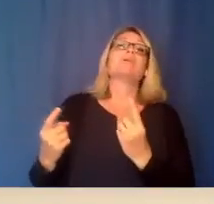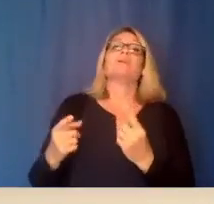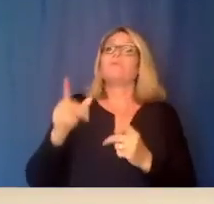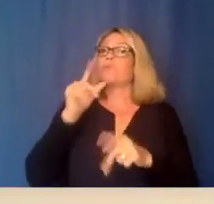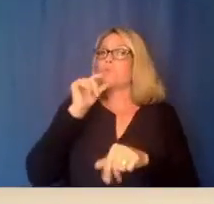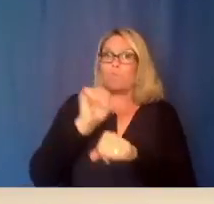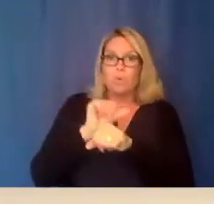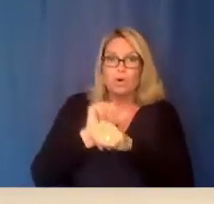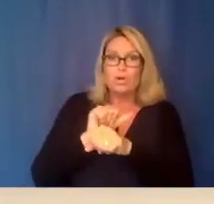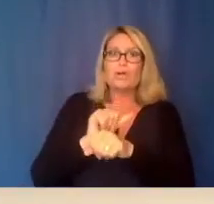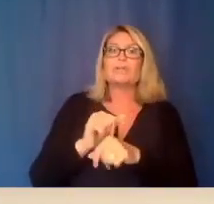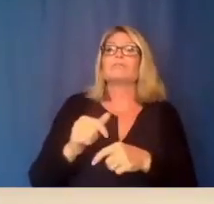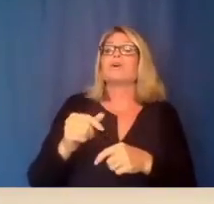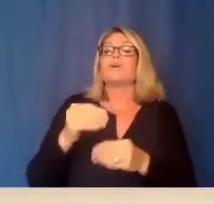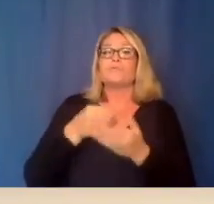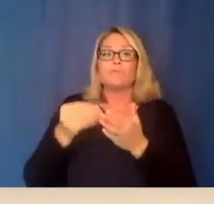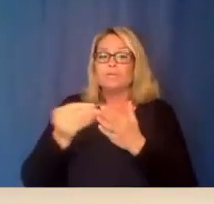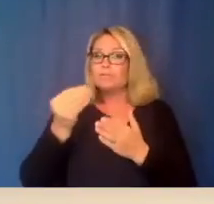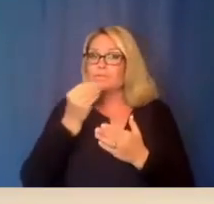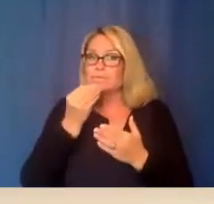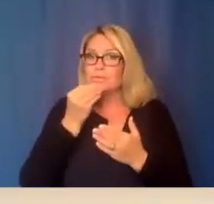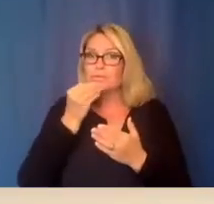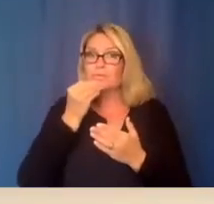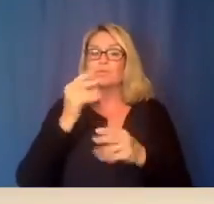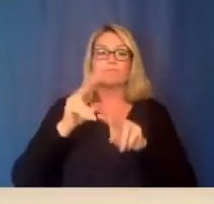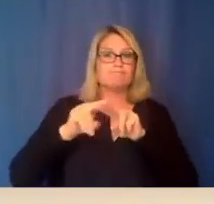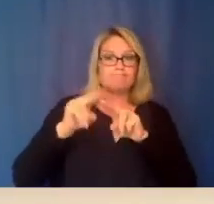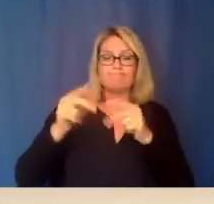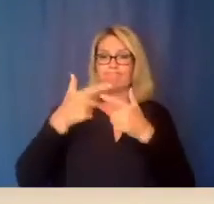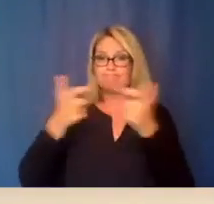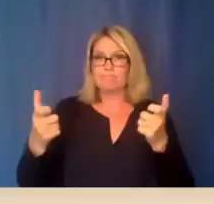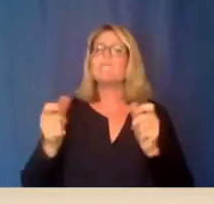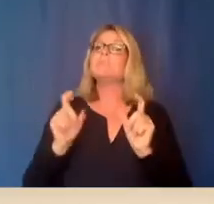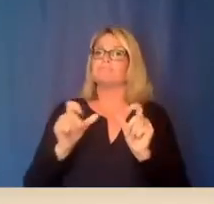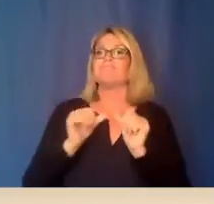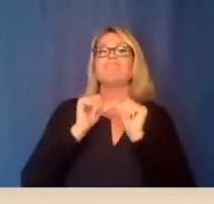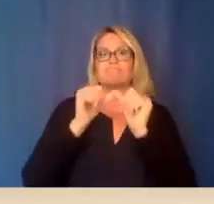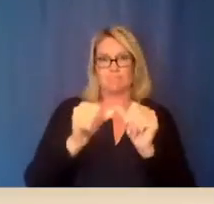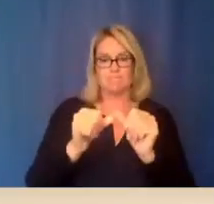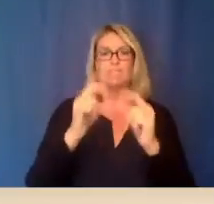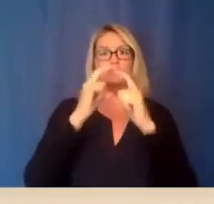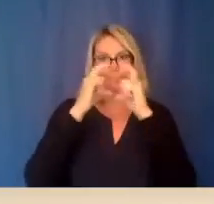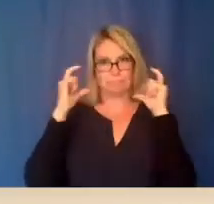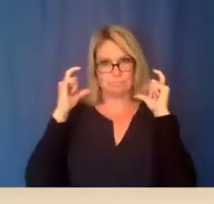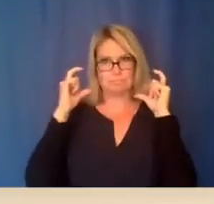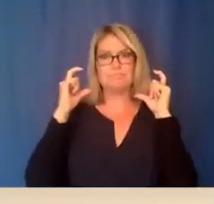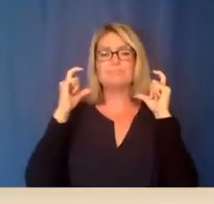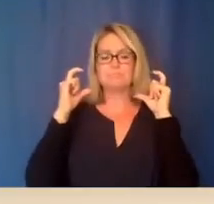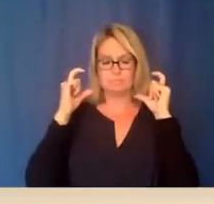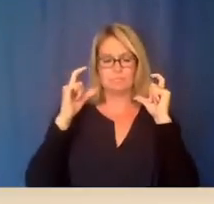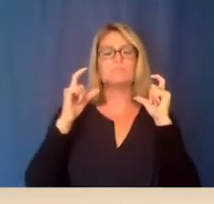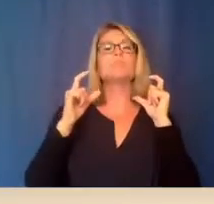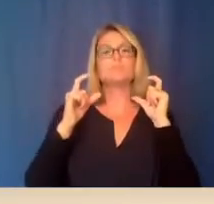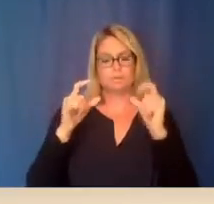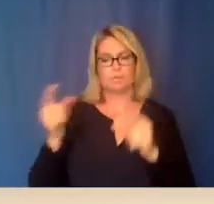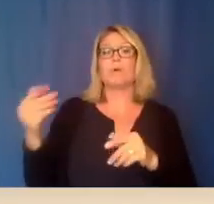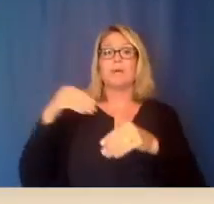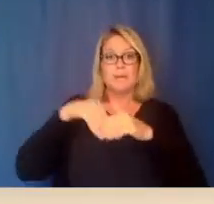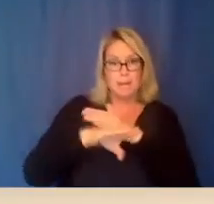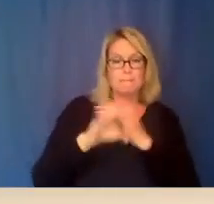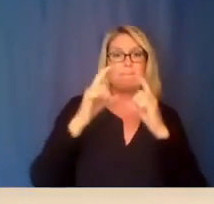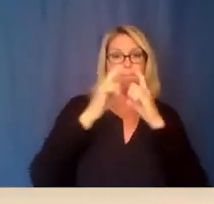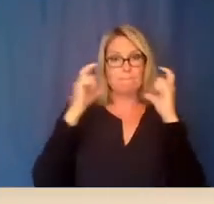retail and grocery staff, hairstylists and barbers should continue having staff and service providers wear masks,